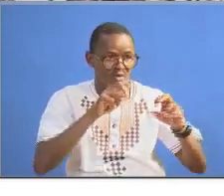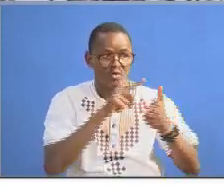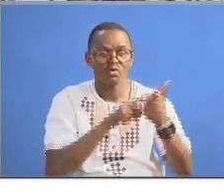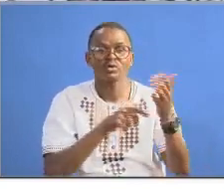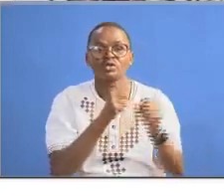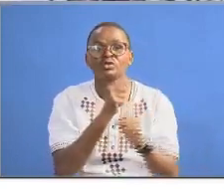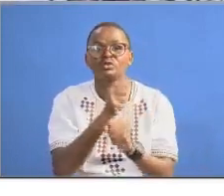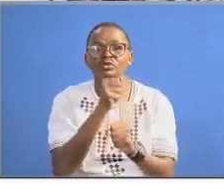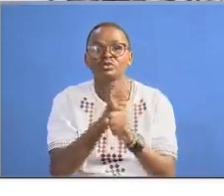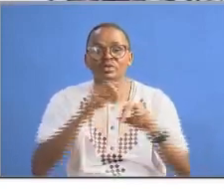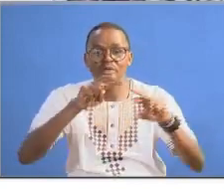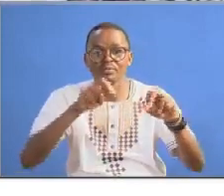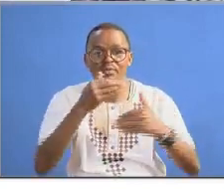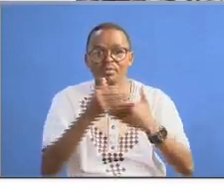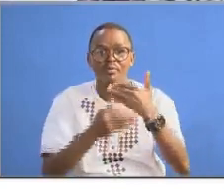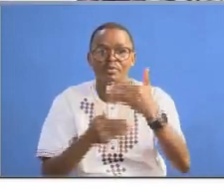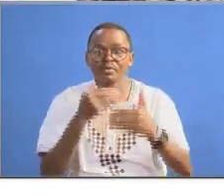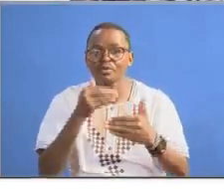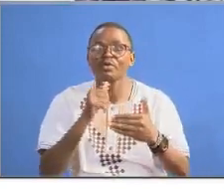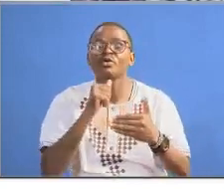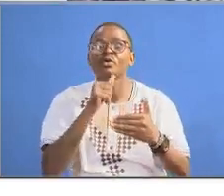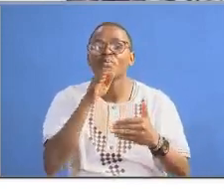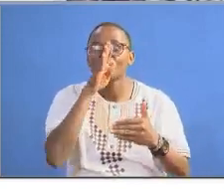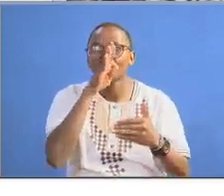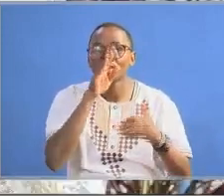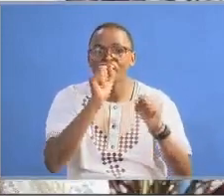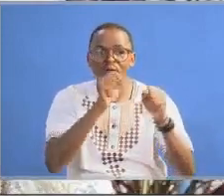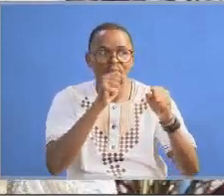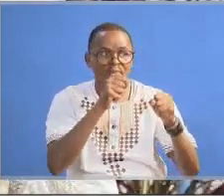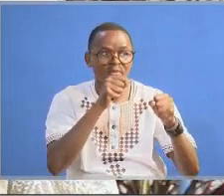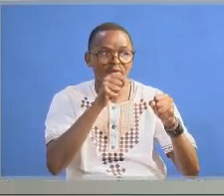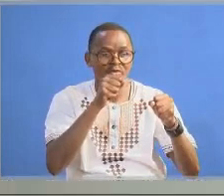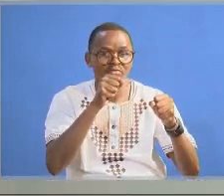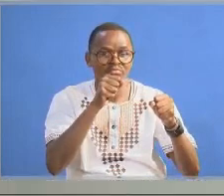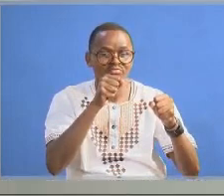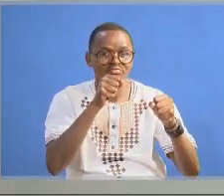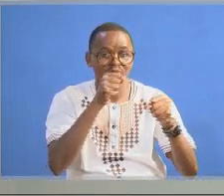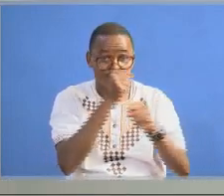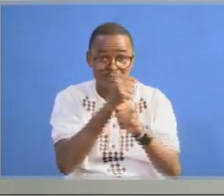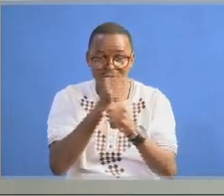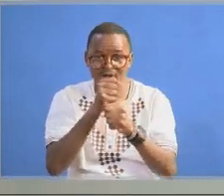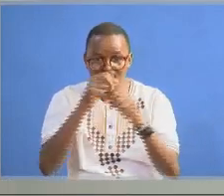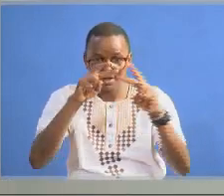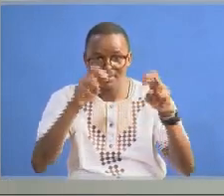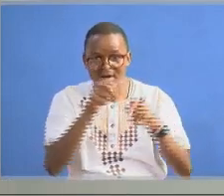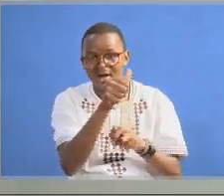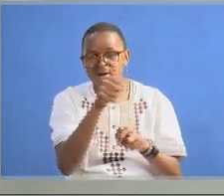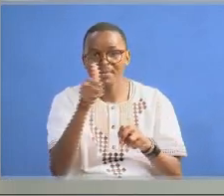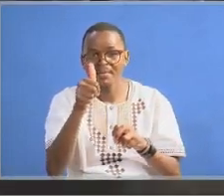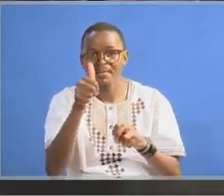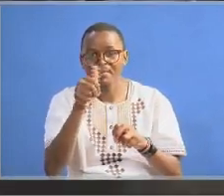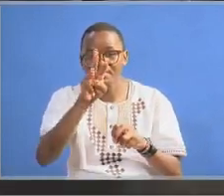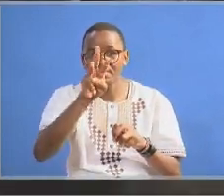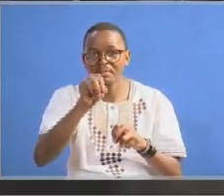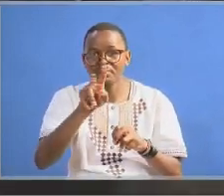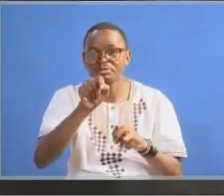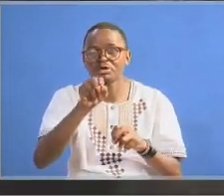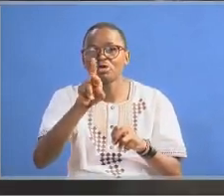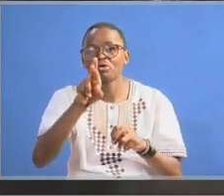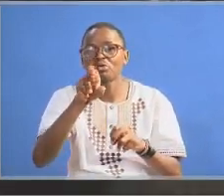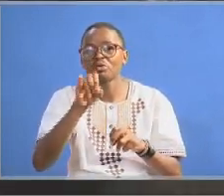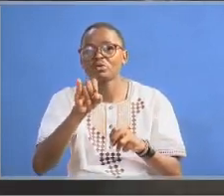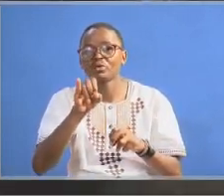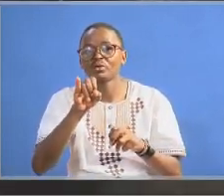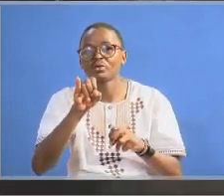what we do is a vetting process, that person will not be able to articulate the issues. Nathan Mwendo Mutwiri, a business PhD